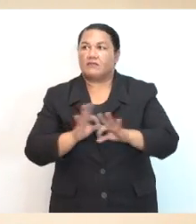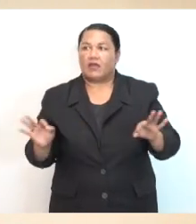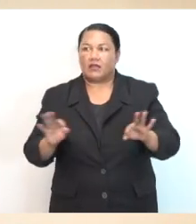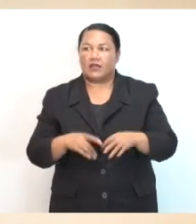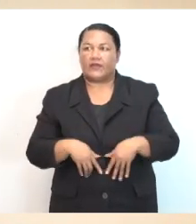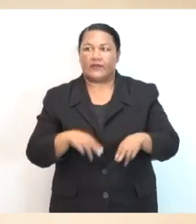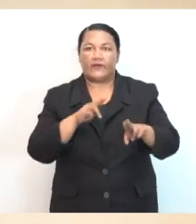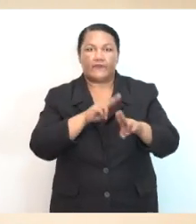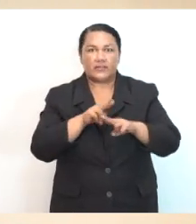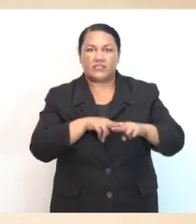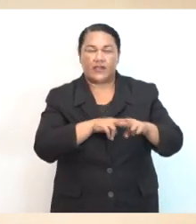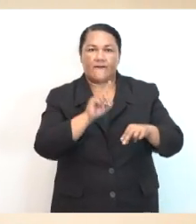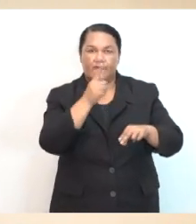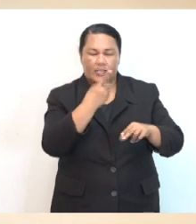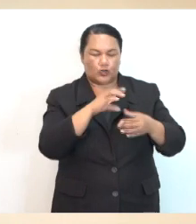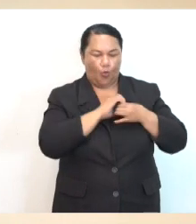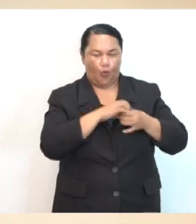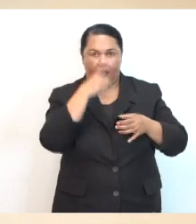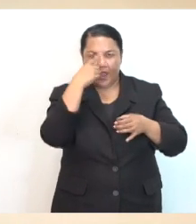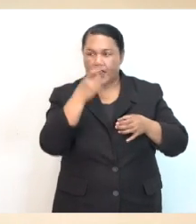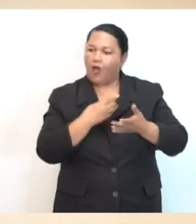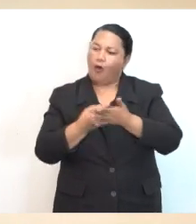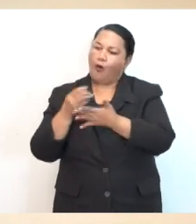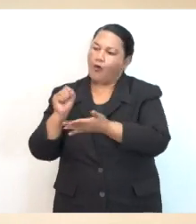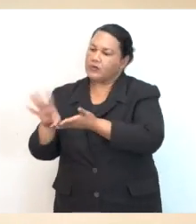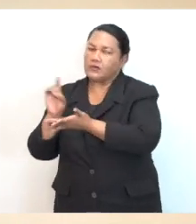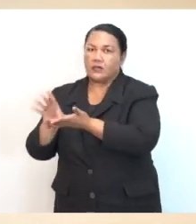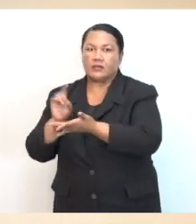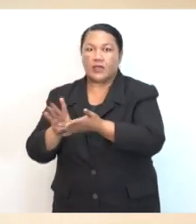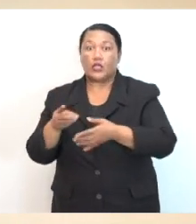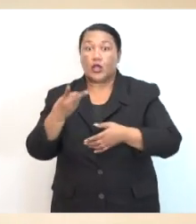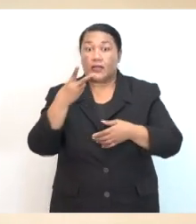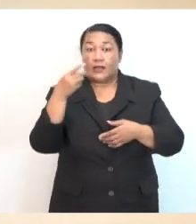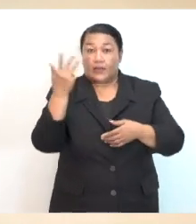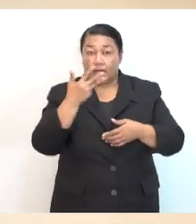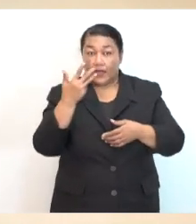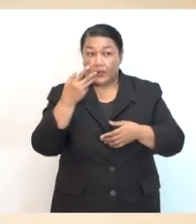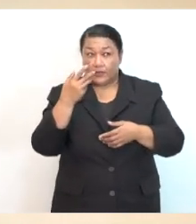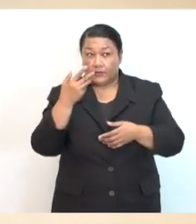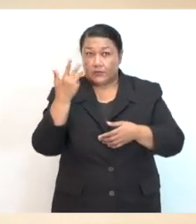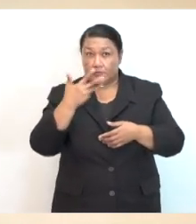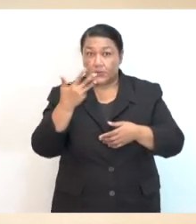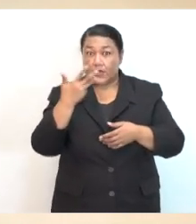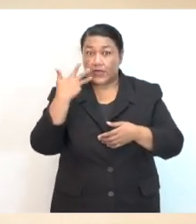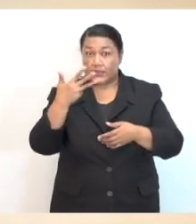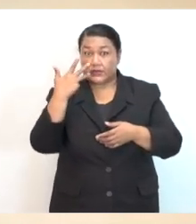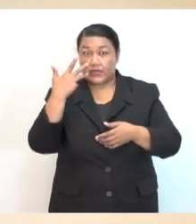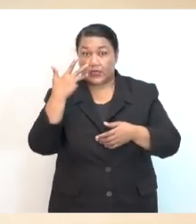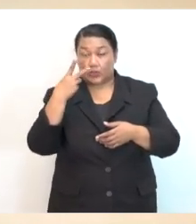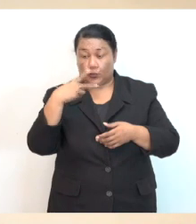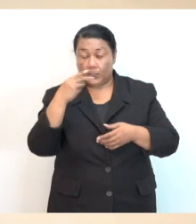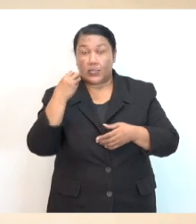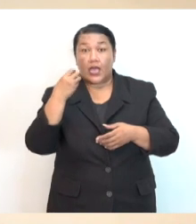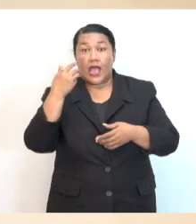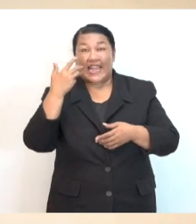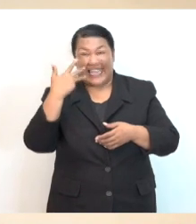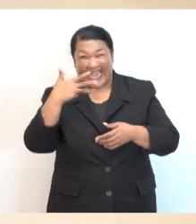about the fairness. The 1970 and 1997 constitutions allowed the leader of the opposition to also nominate members of the independent